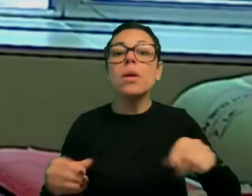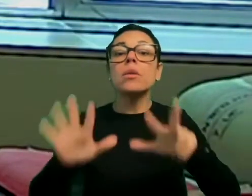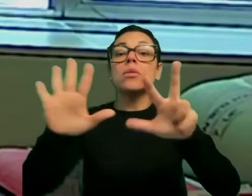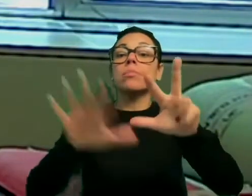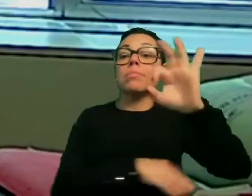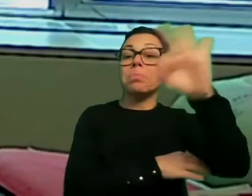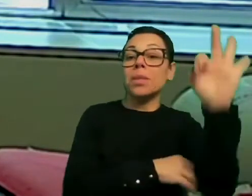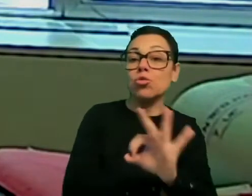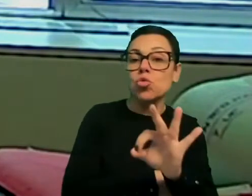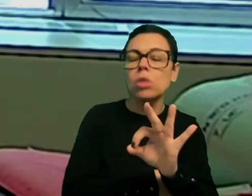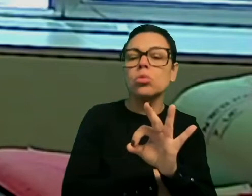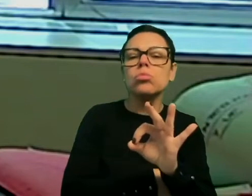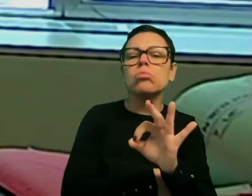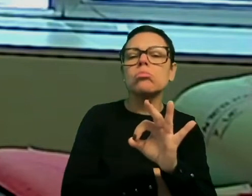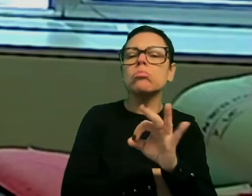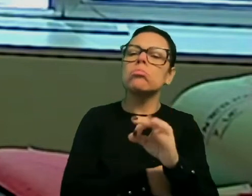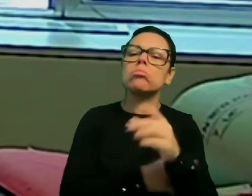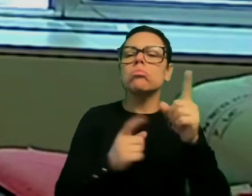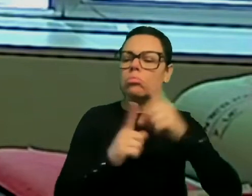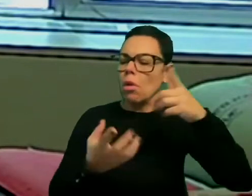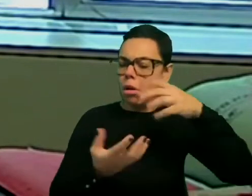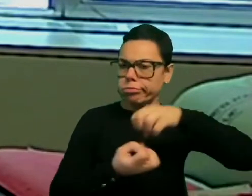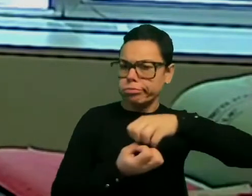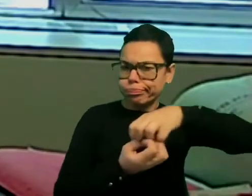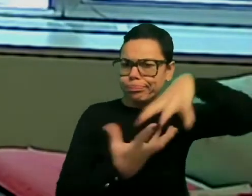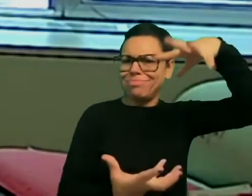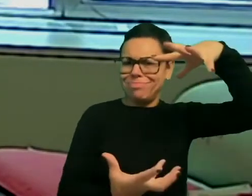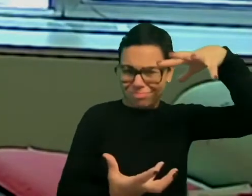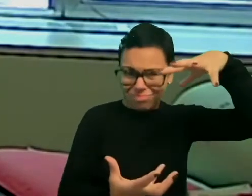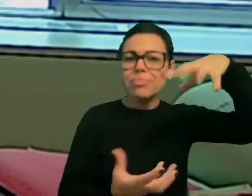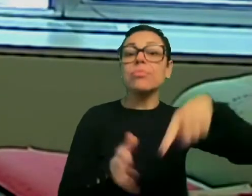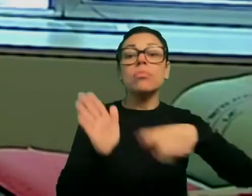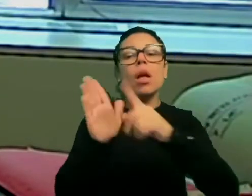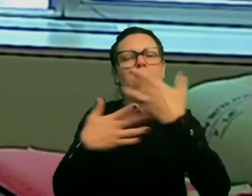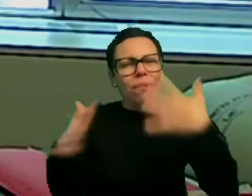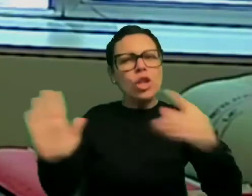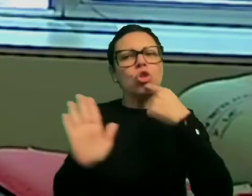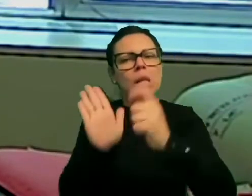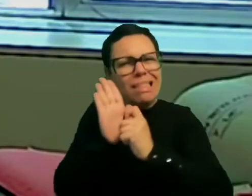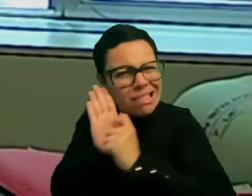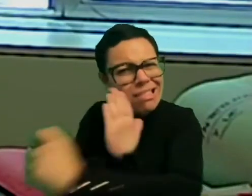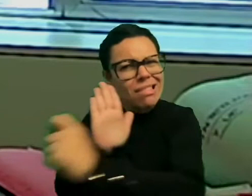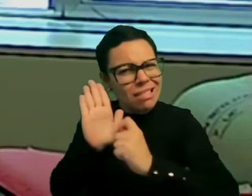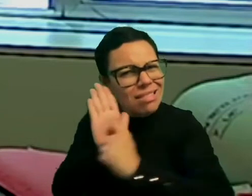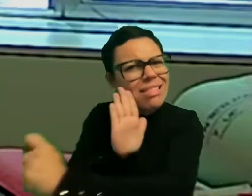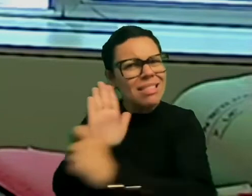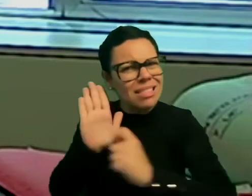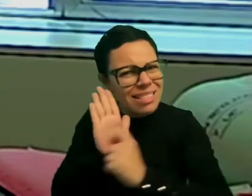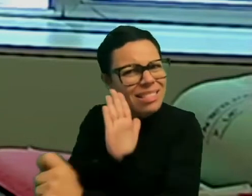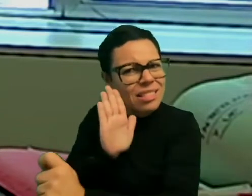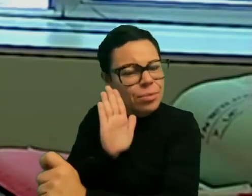value. I want to highlight the point that these data are being collected